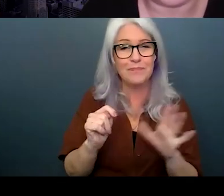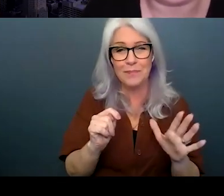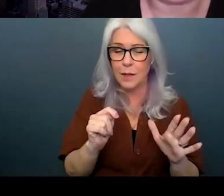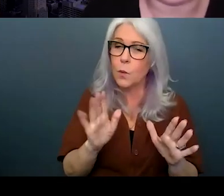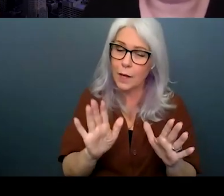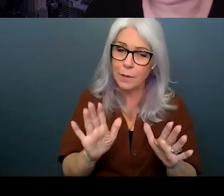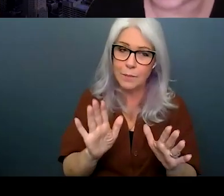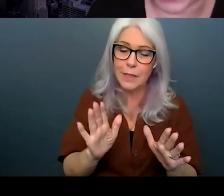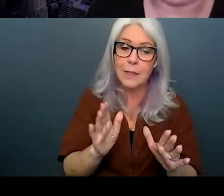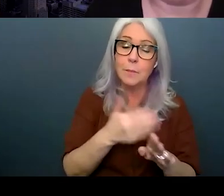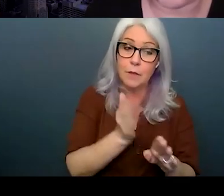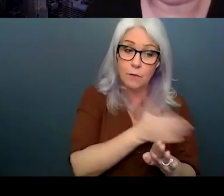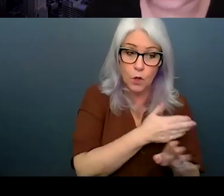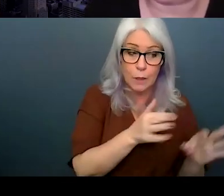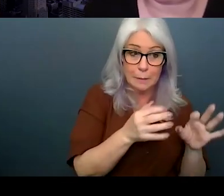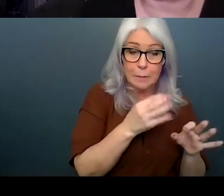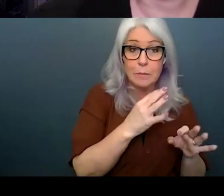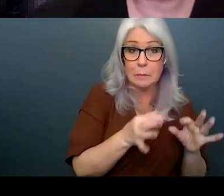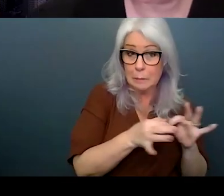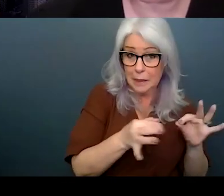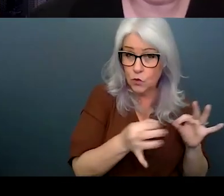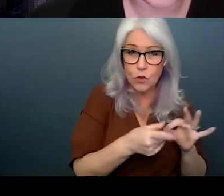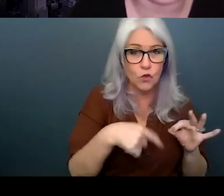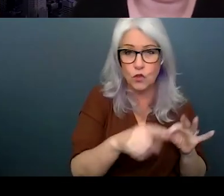you should not use generative AI for writing your